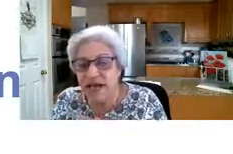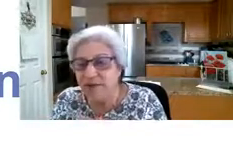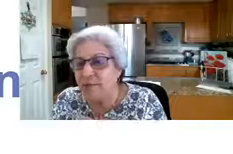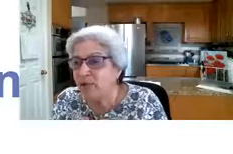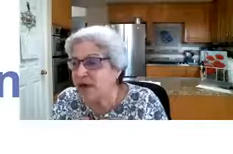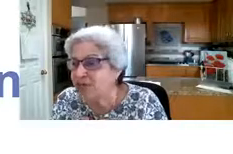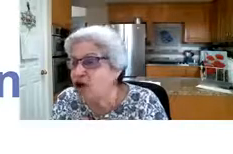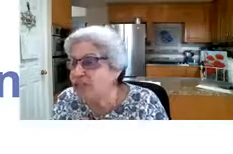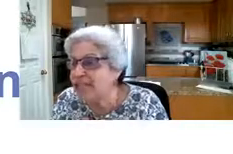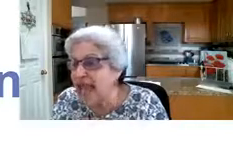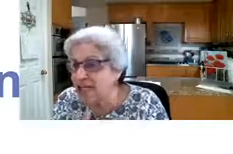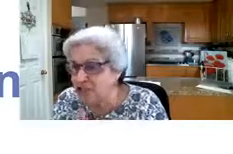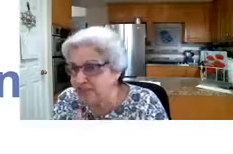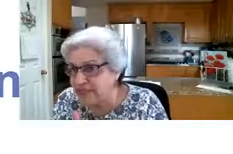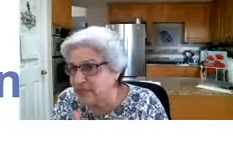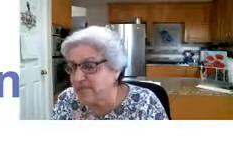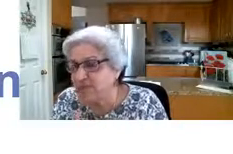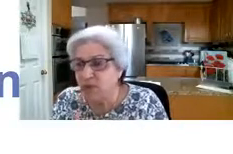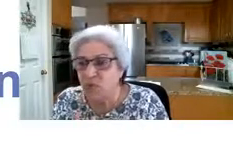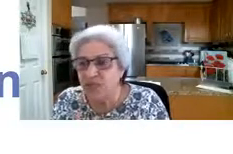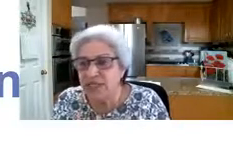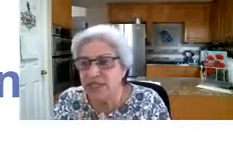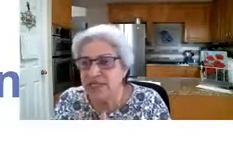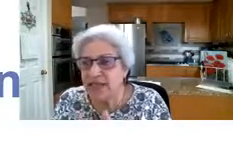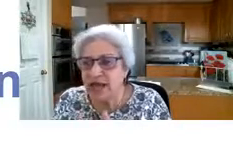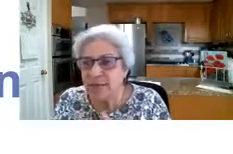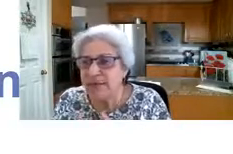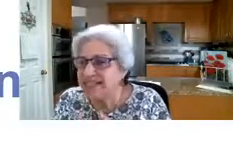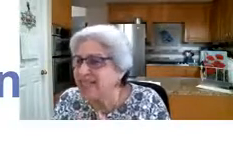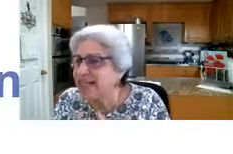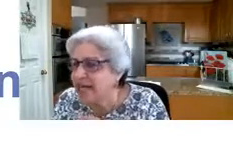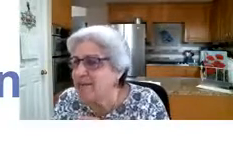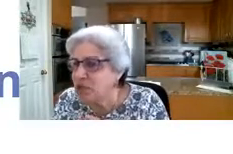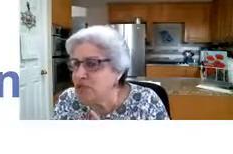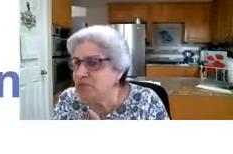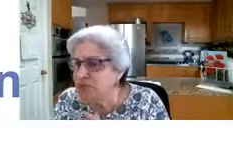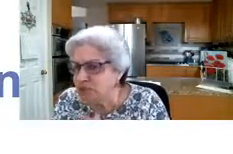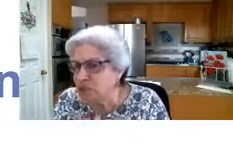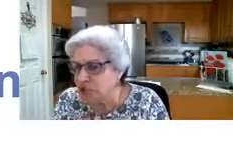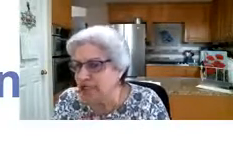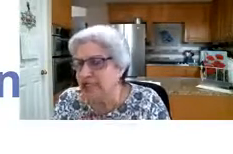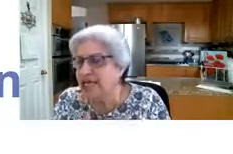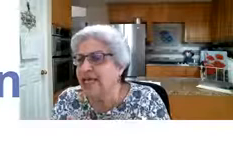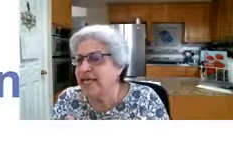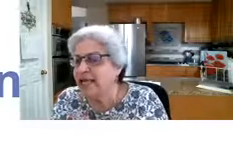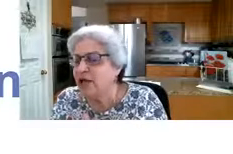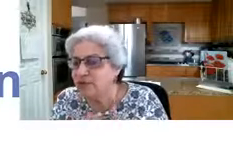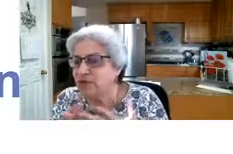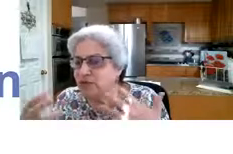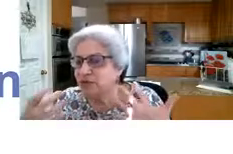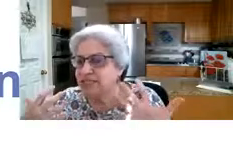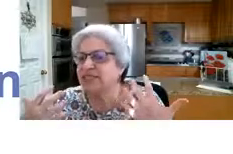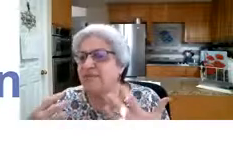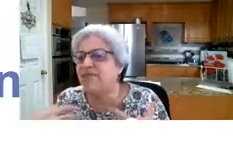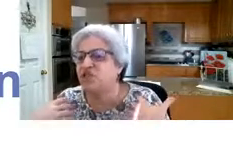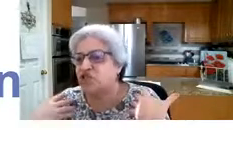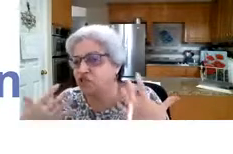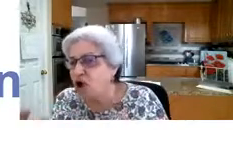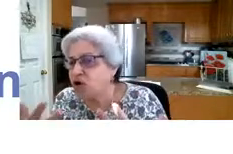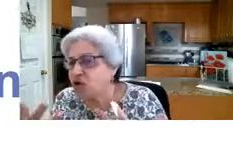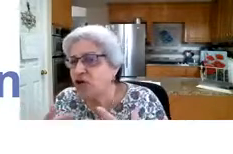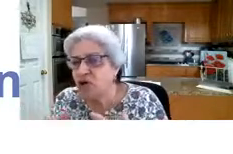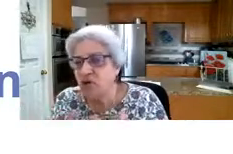using a product called an adjuvant, which is basically an immune booster. It helps your immune system